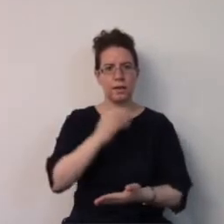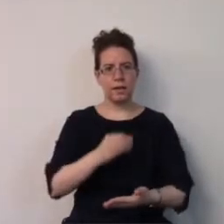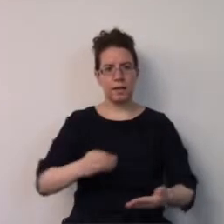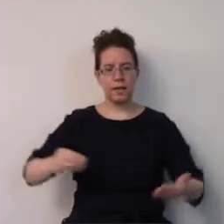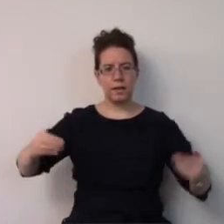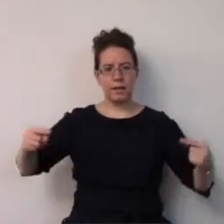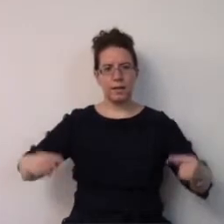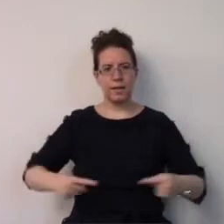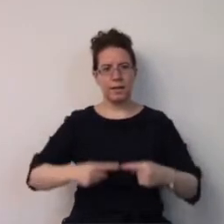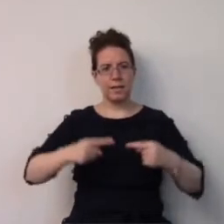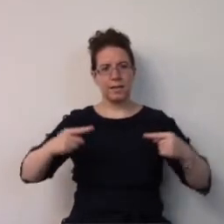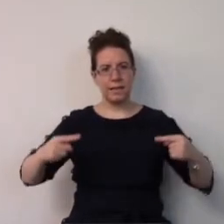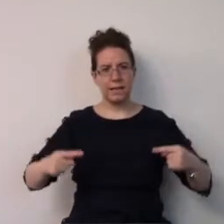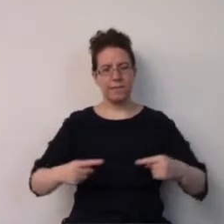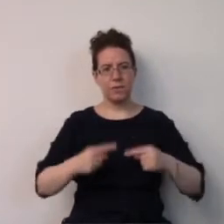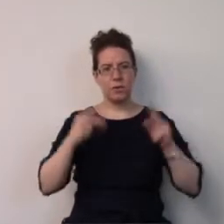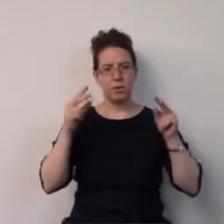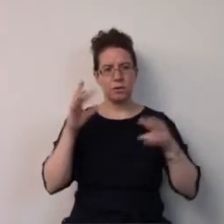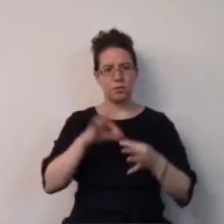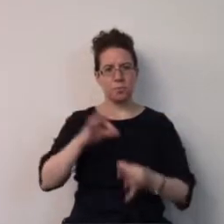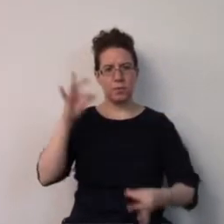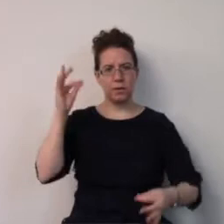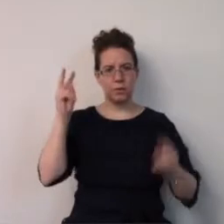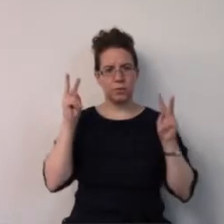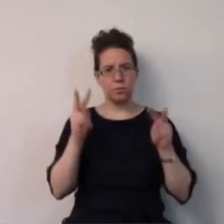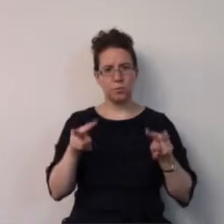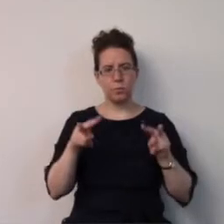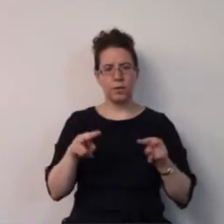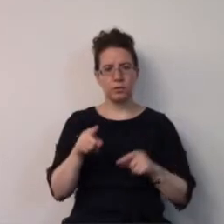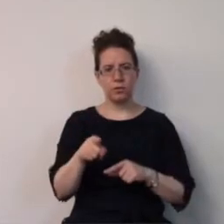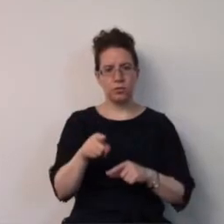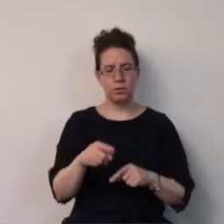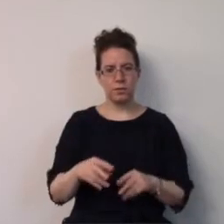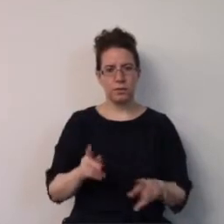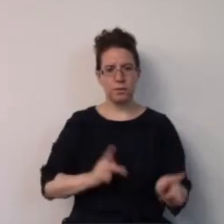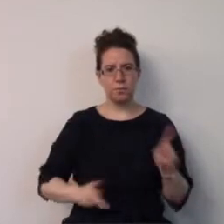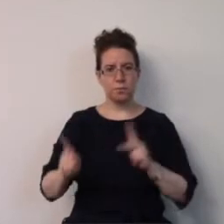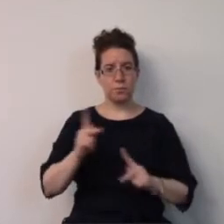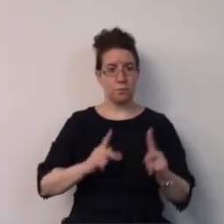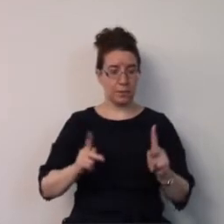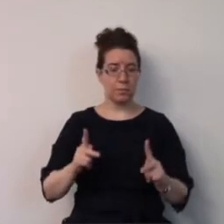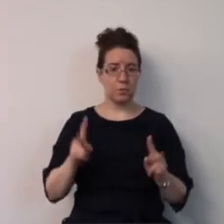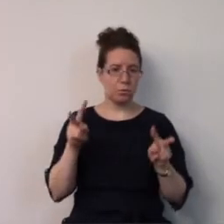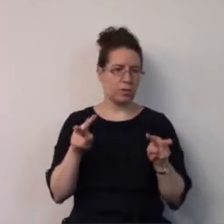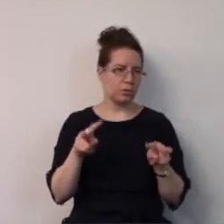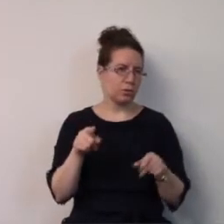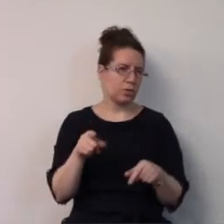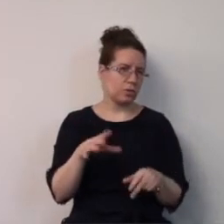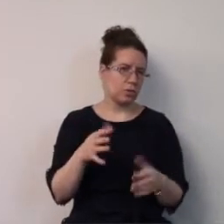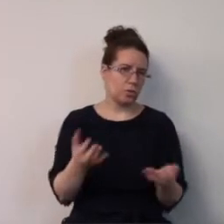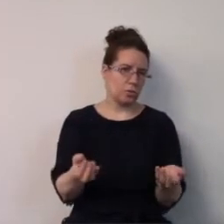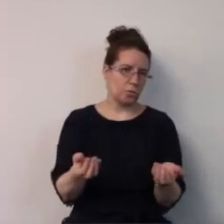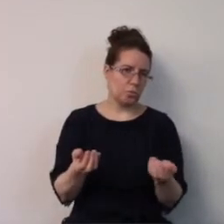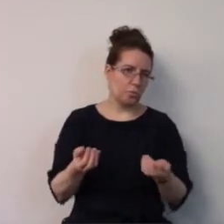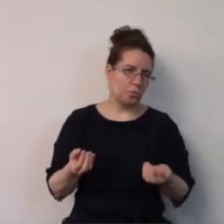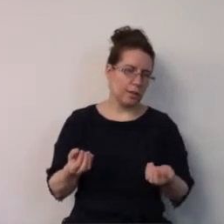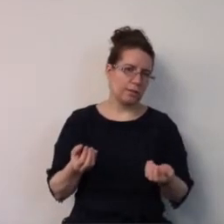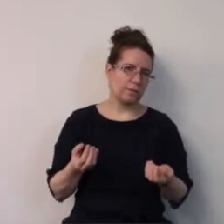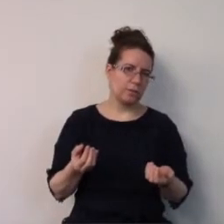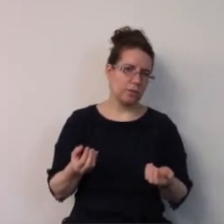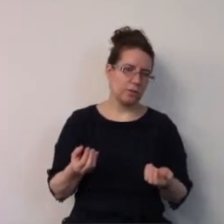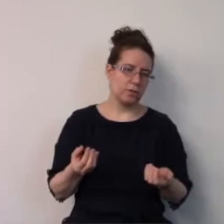Oh, make sure that you are discreet. Make sure that you are guarding your words and your